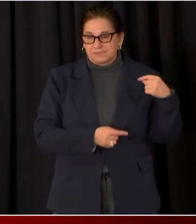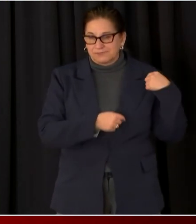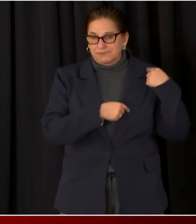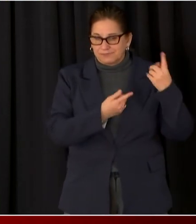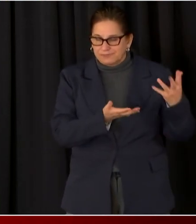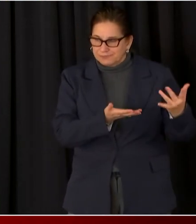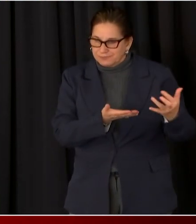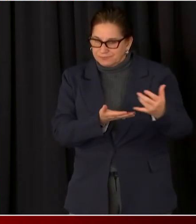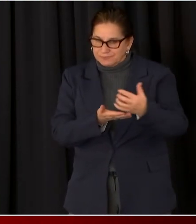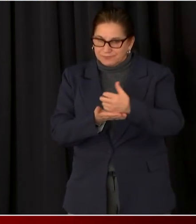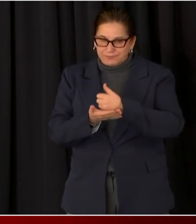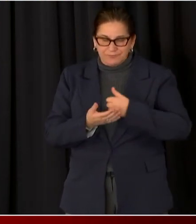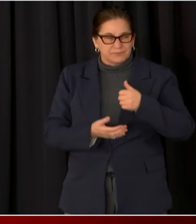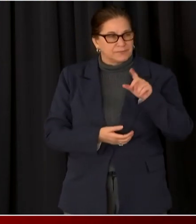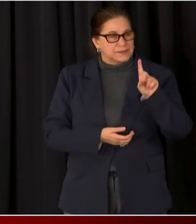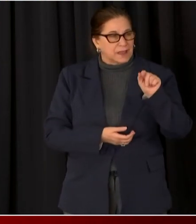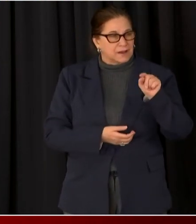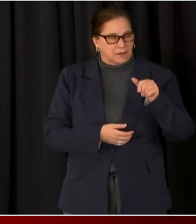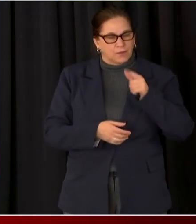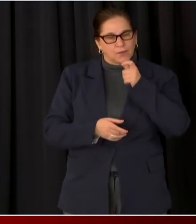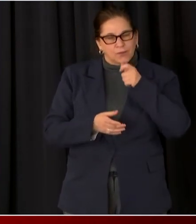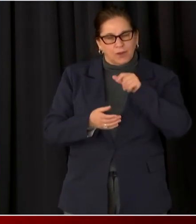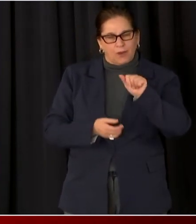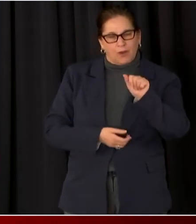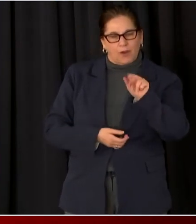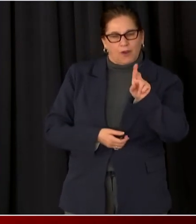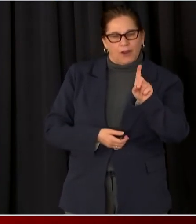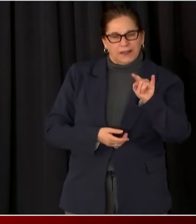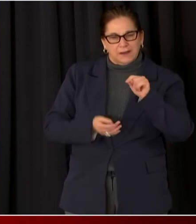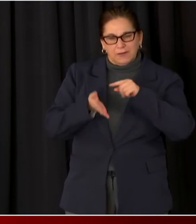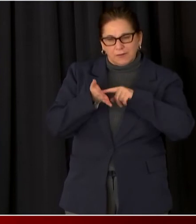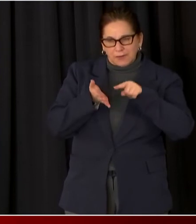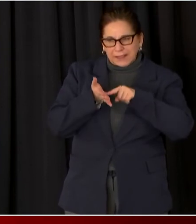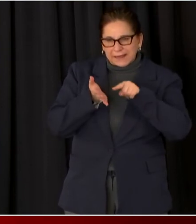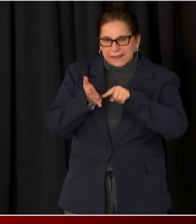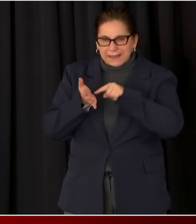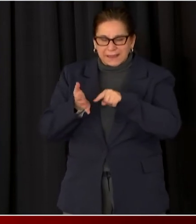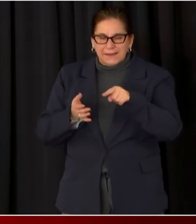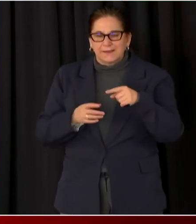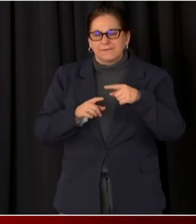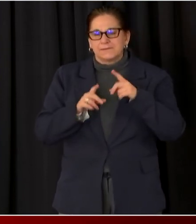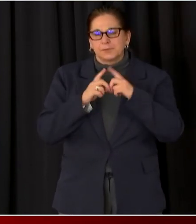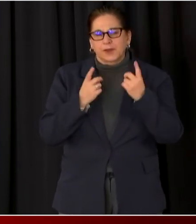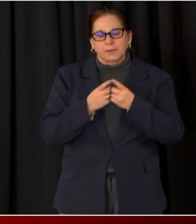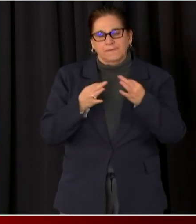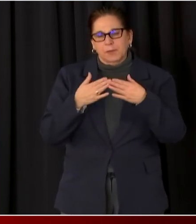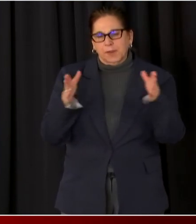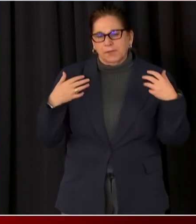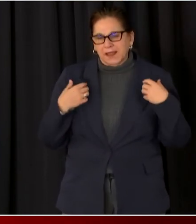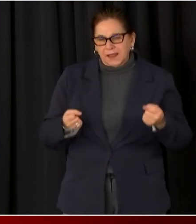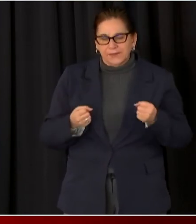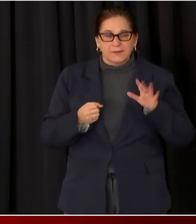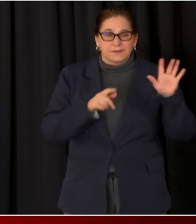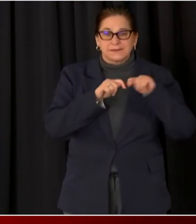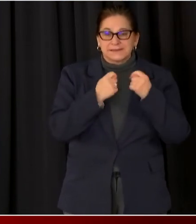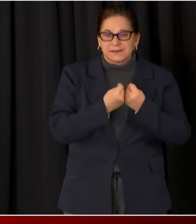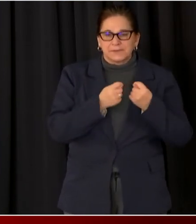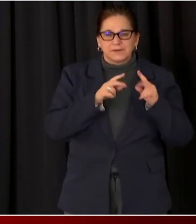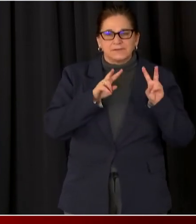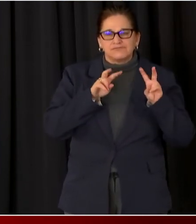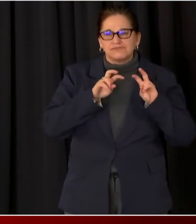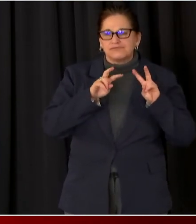of Health who are part of our DC Contact Trace team so that they can observe behaviors